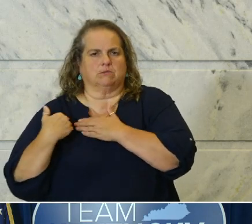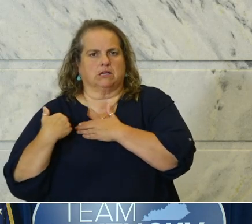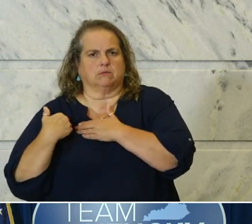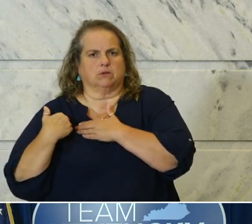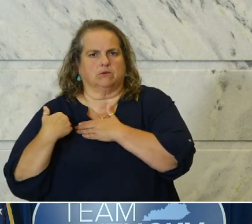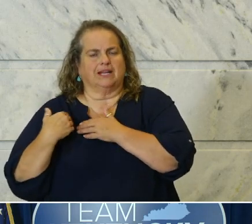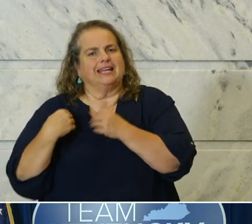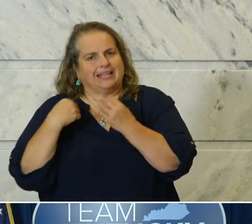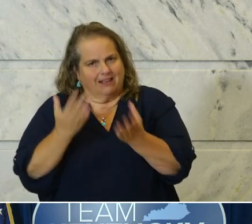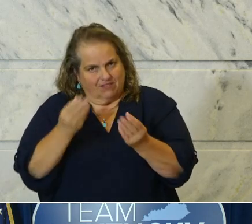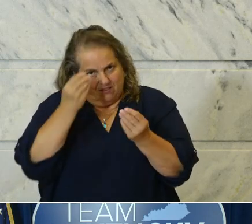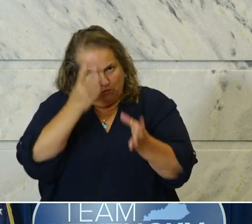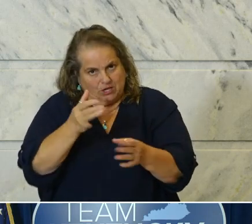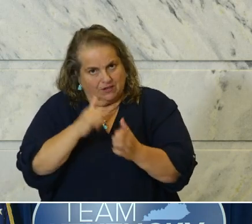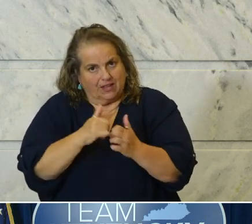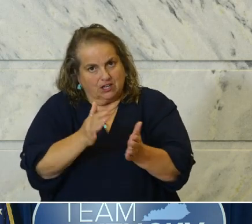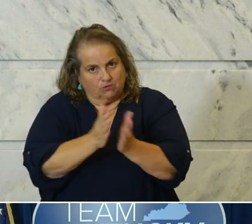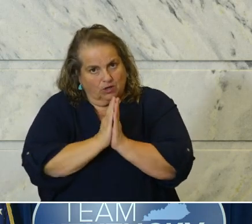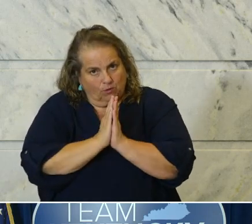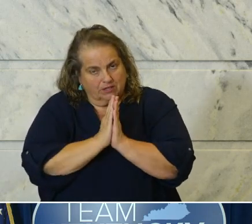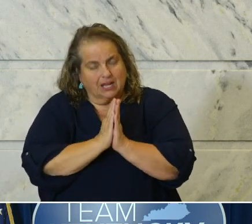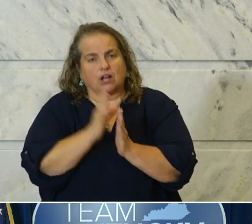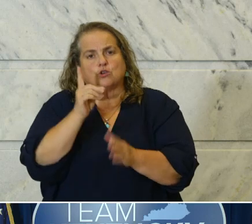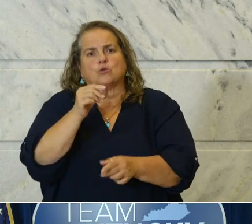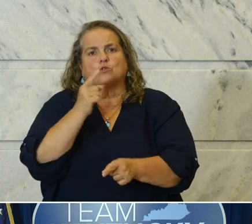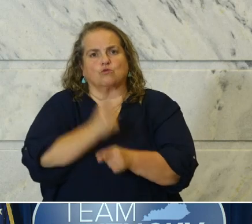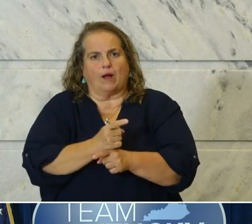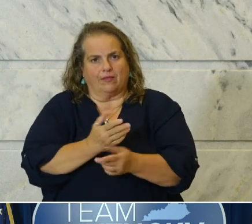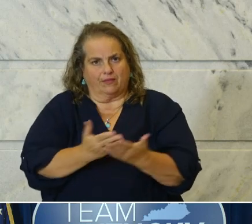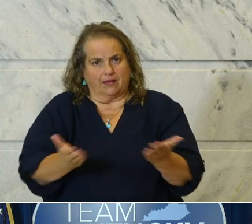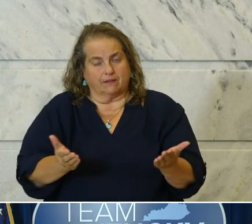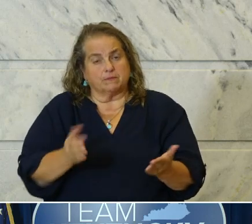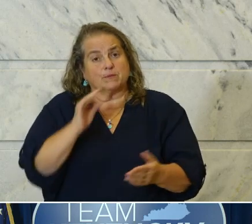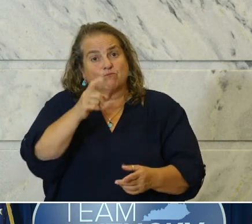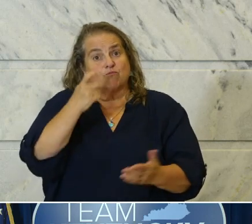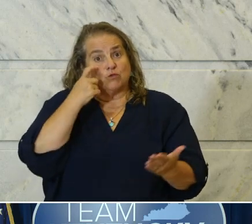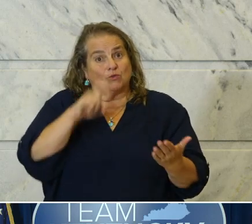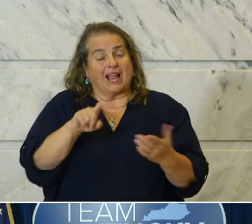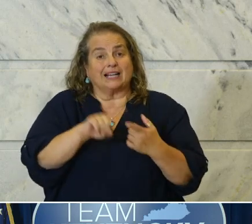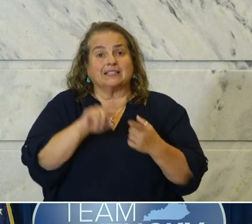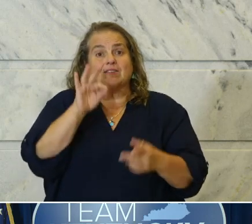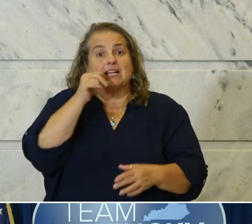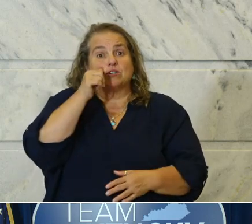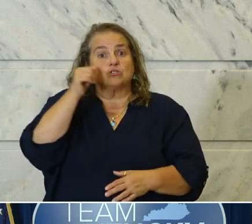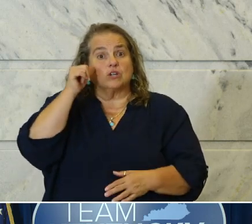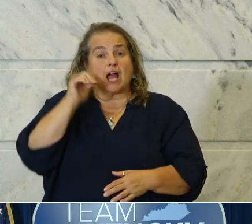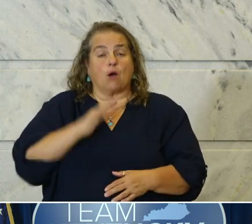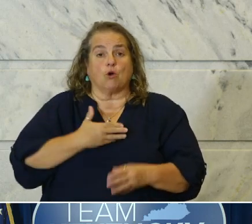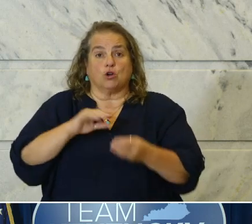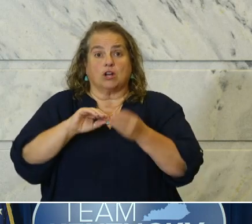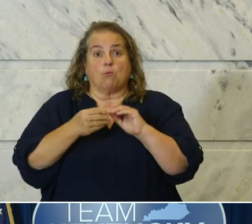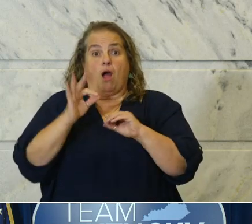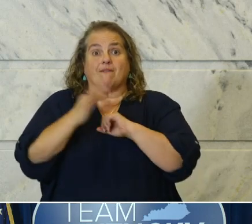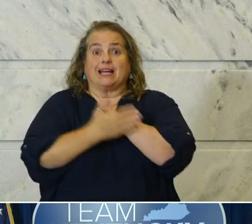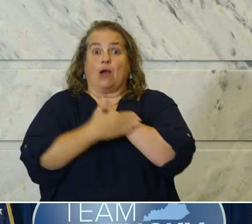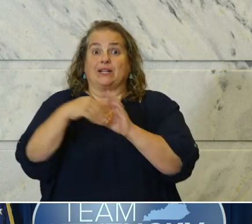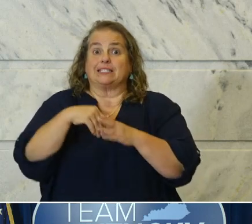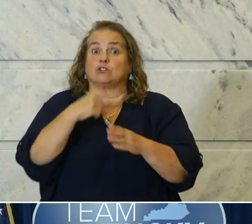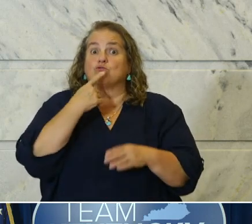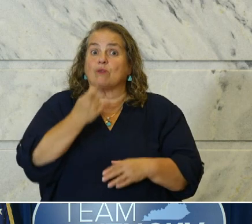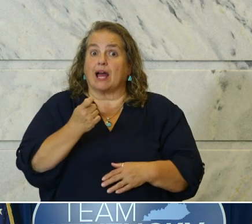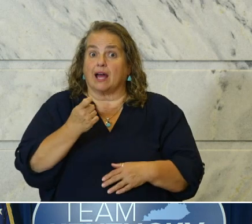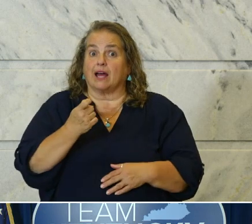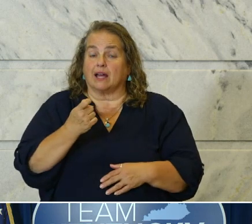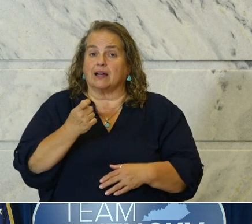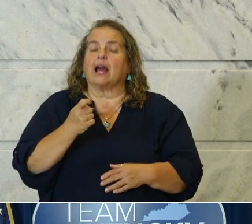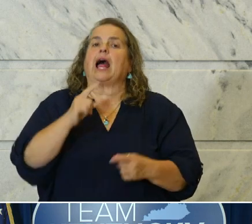Let's make sure we do the right things. Now you'll notice that as of really yesterday, our number of counties in red are